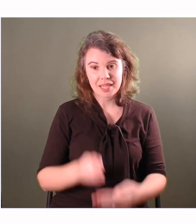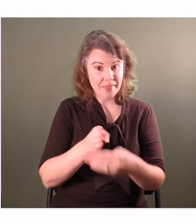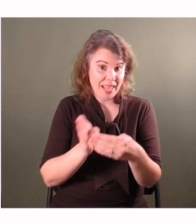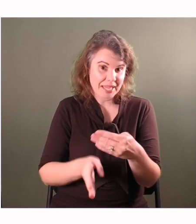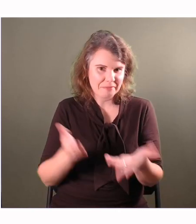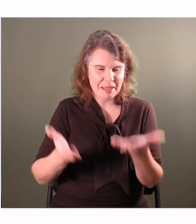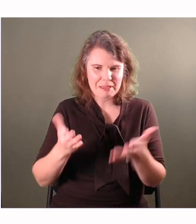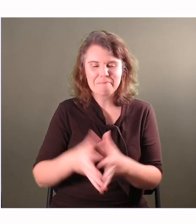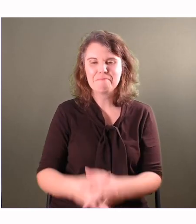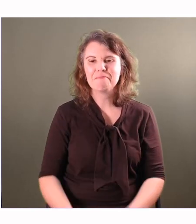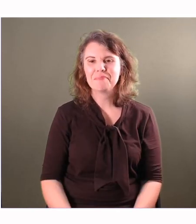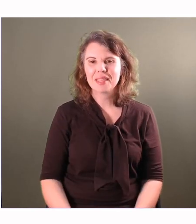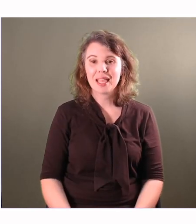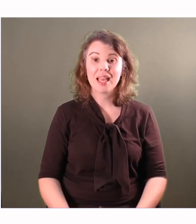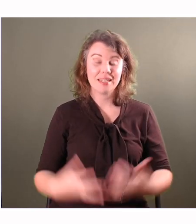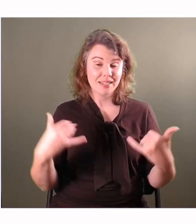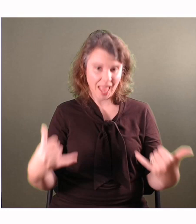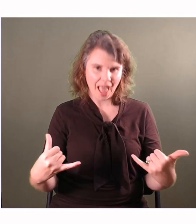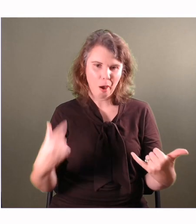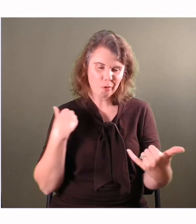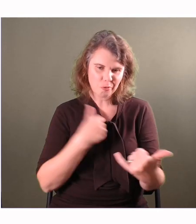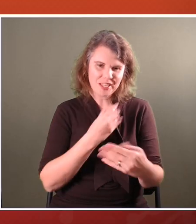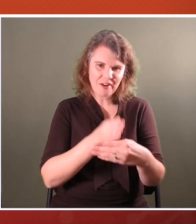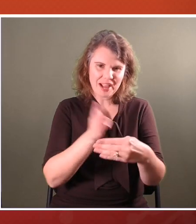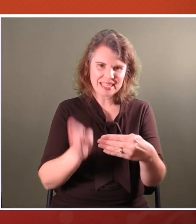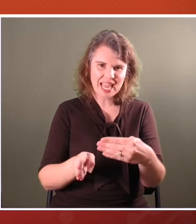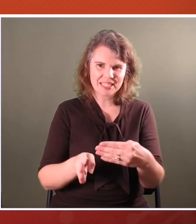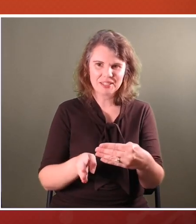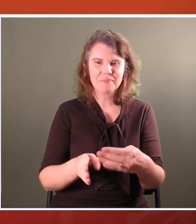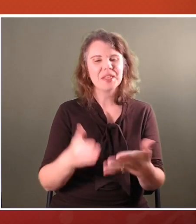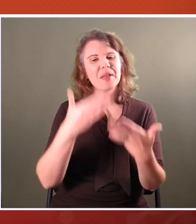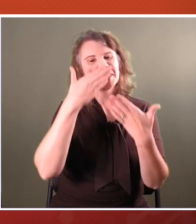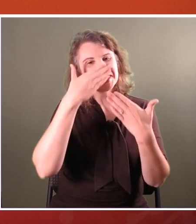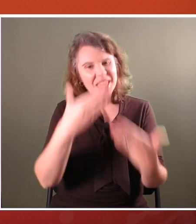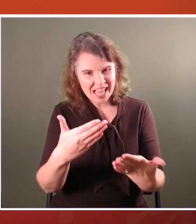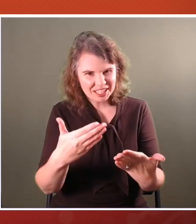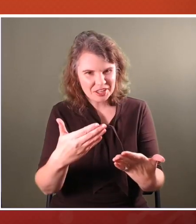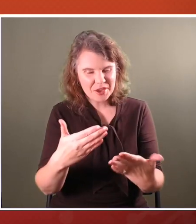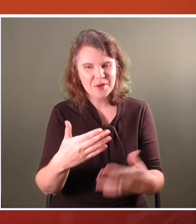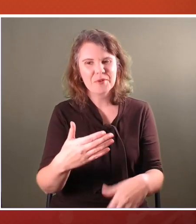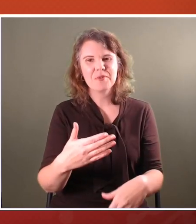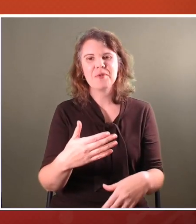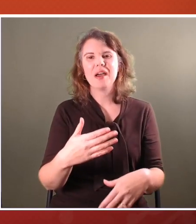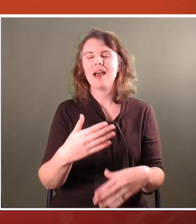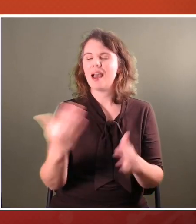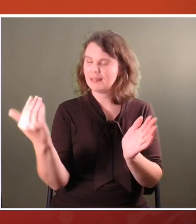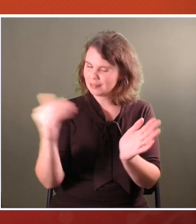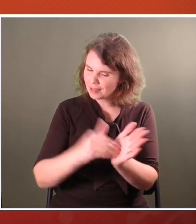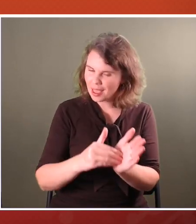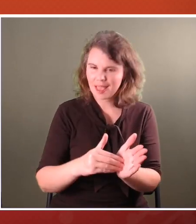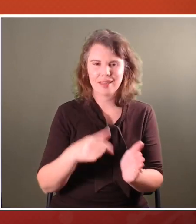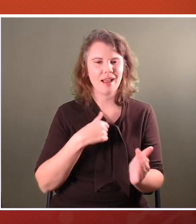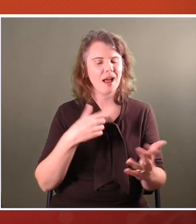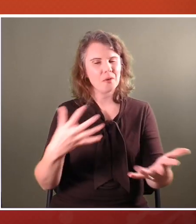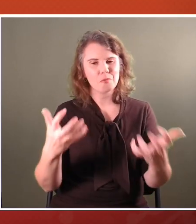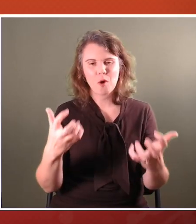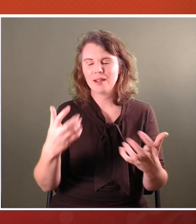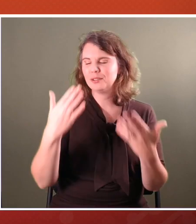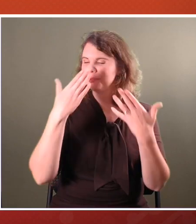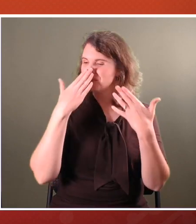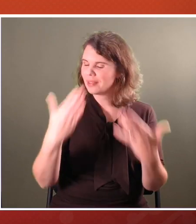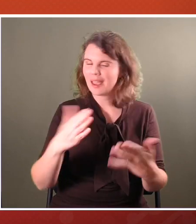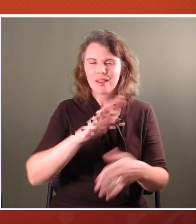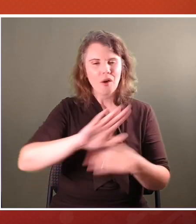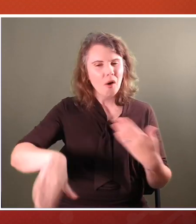at the end, which we have now arrived at. So thanks very much. And again, I want to